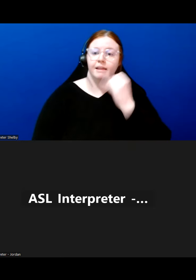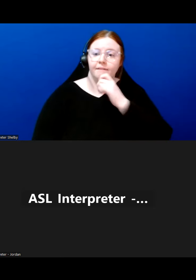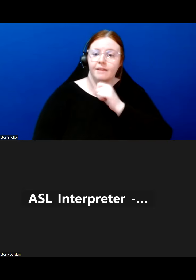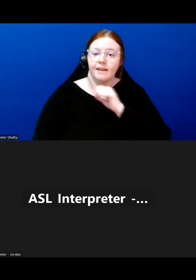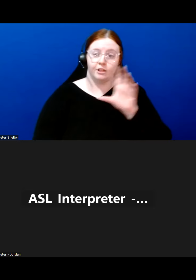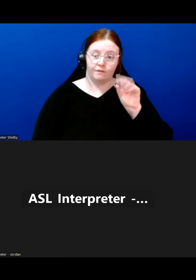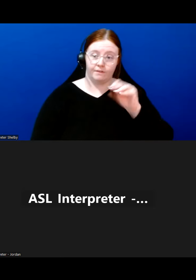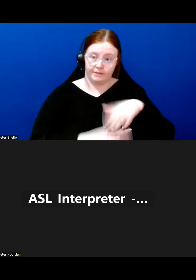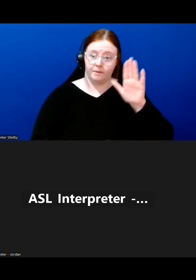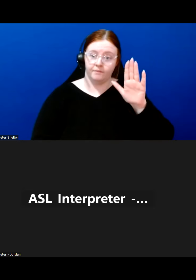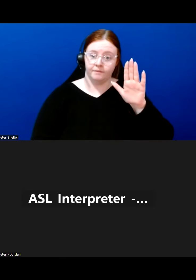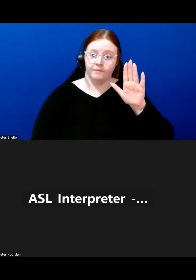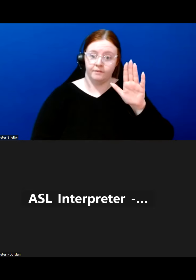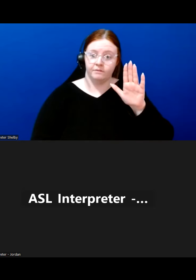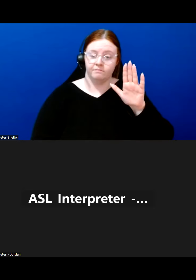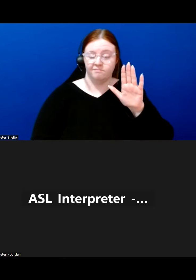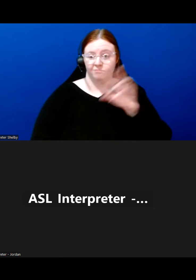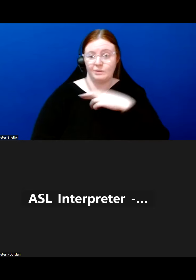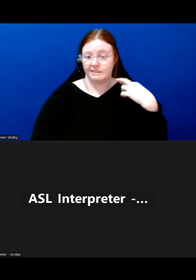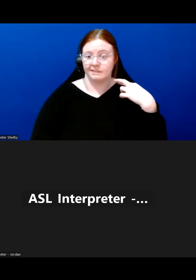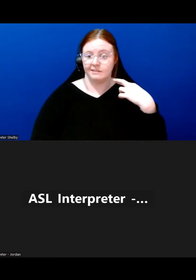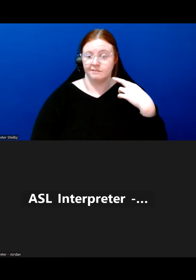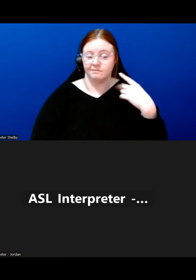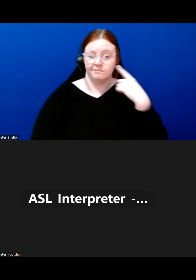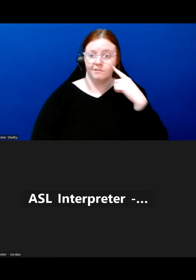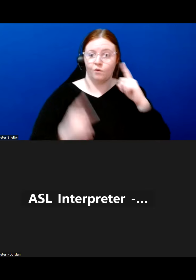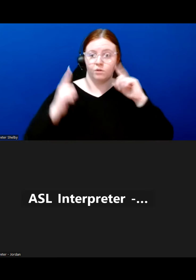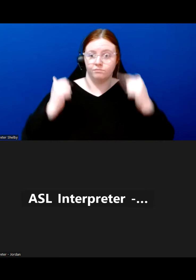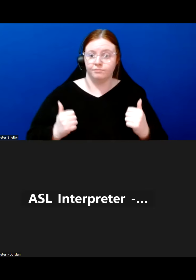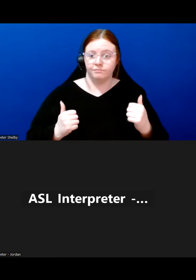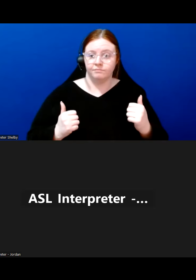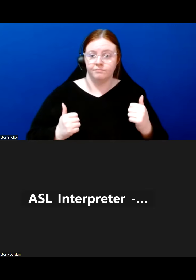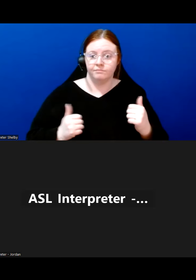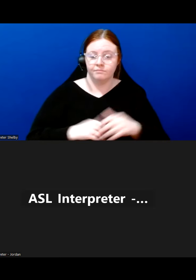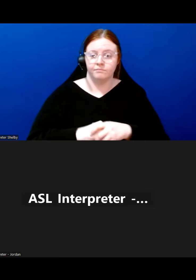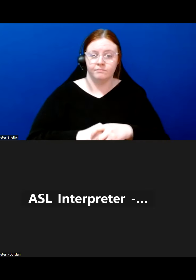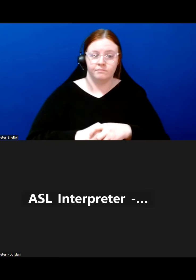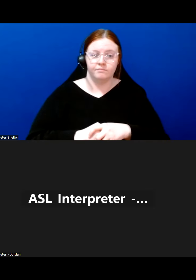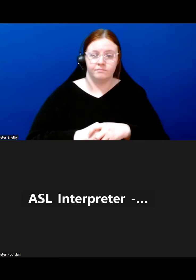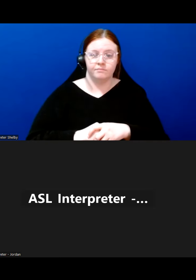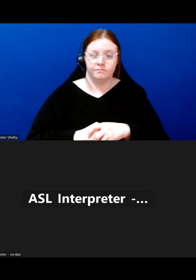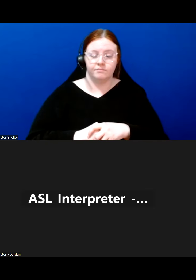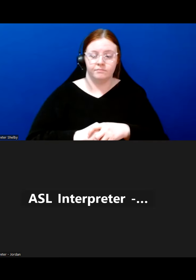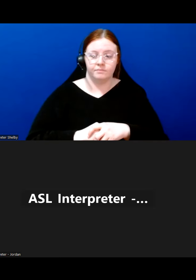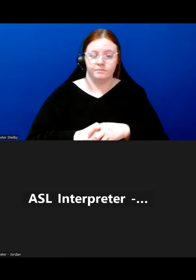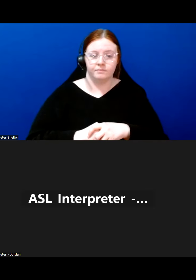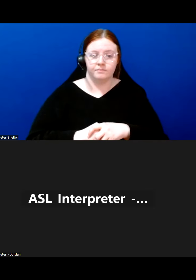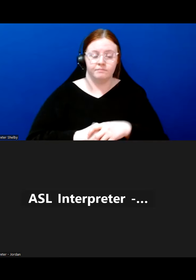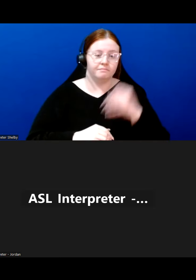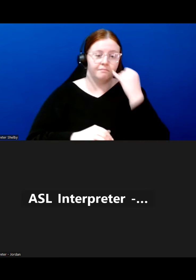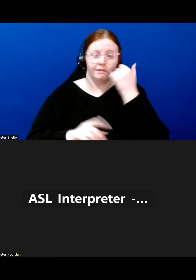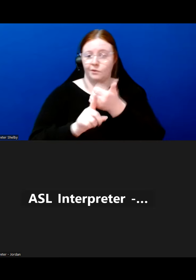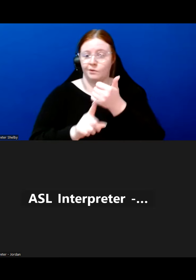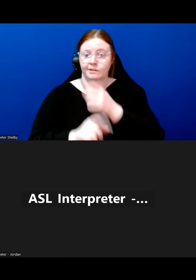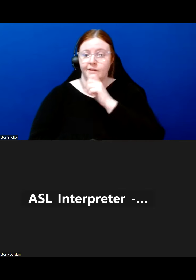of 50, it's also a risk factor for having decreased hearing. At some point or another, whether you are 50